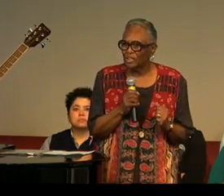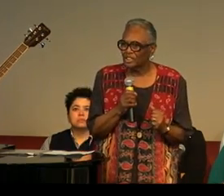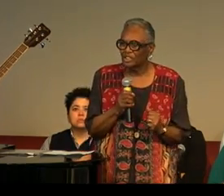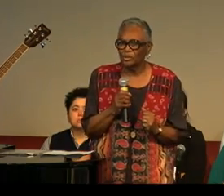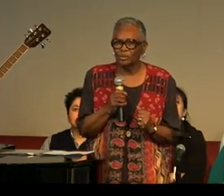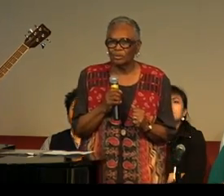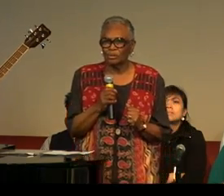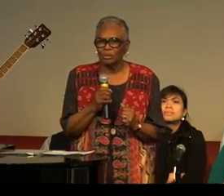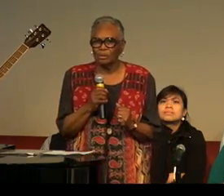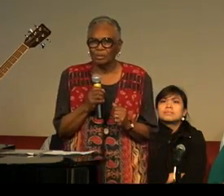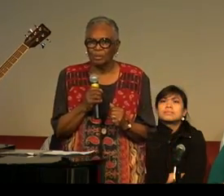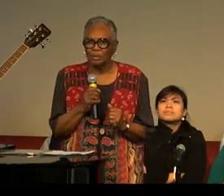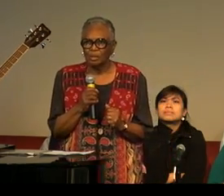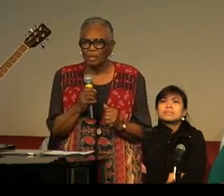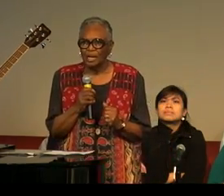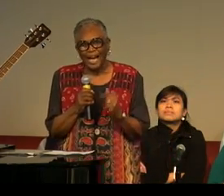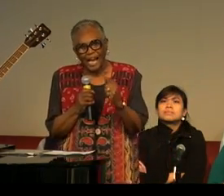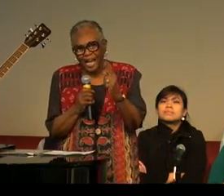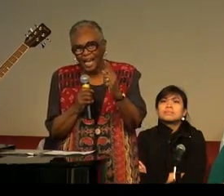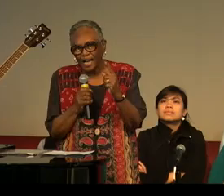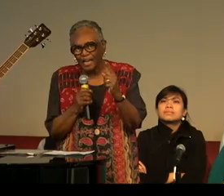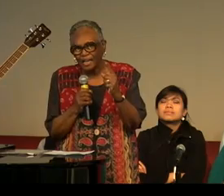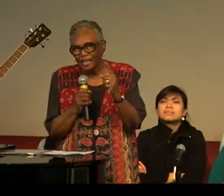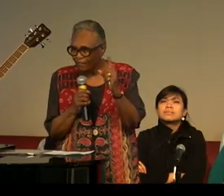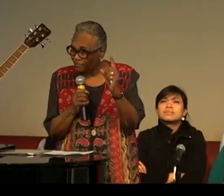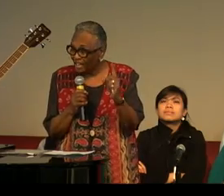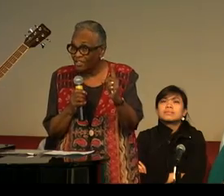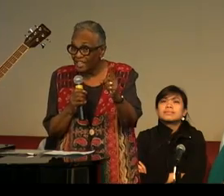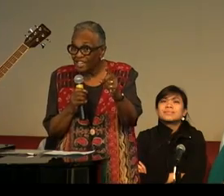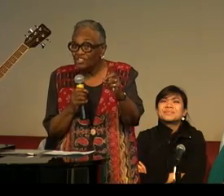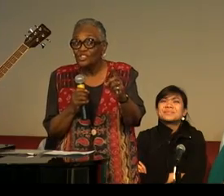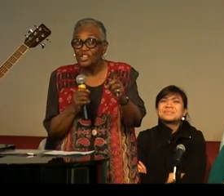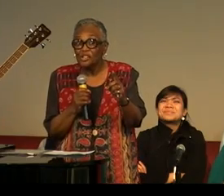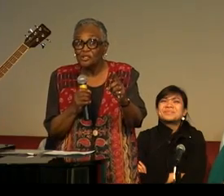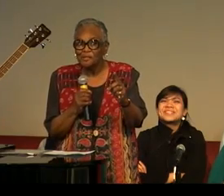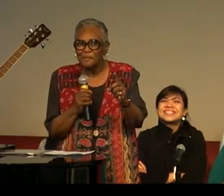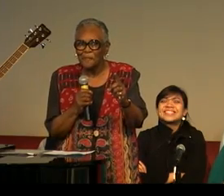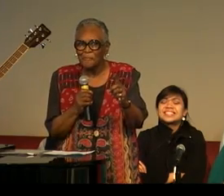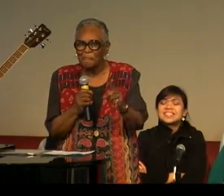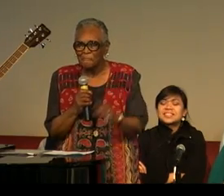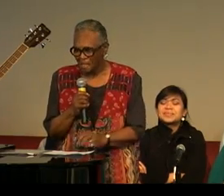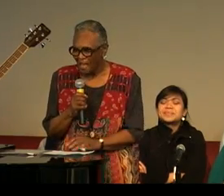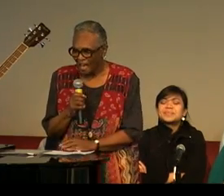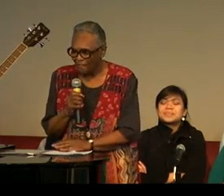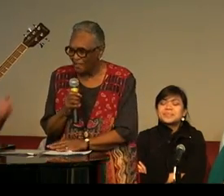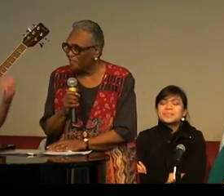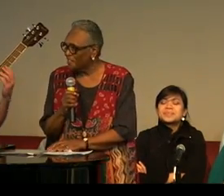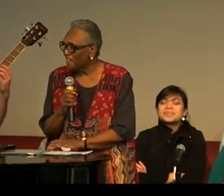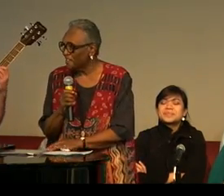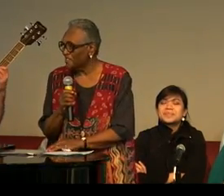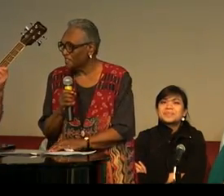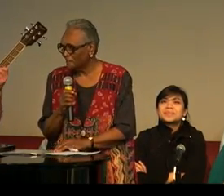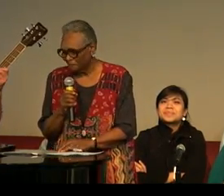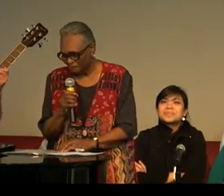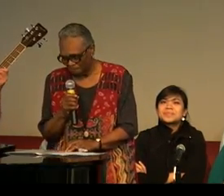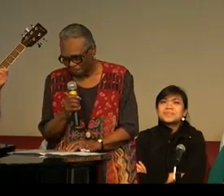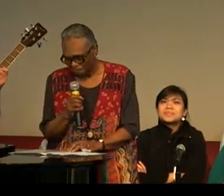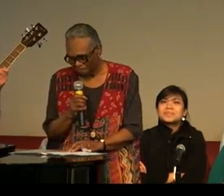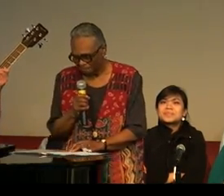I going to do? I have found the answer, y'all. I found the